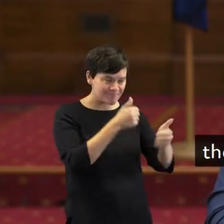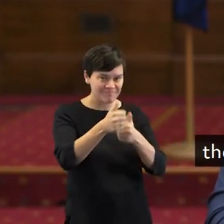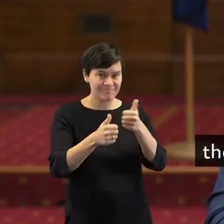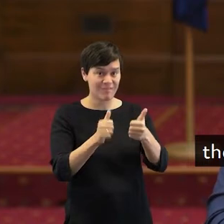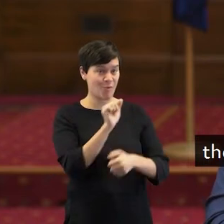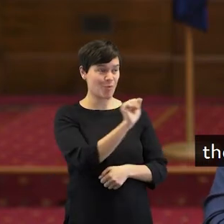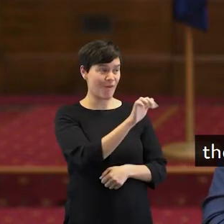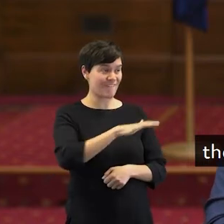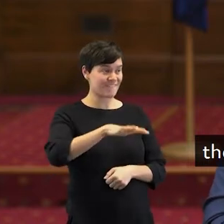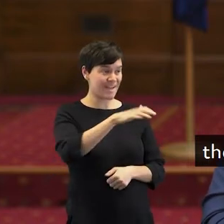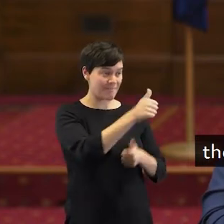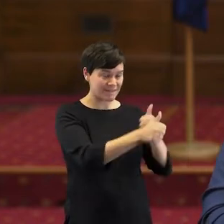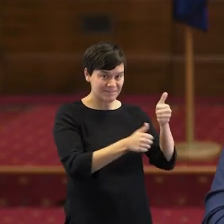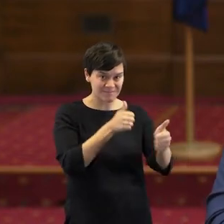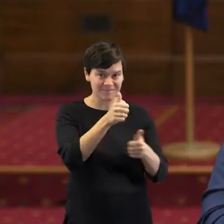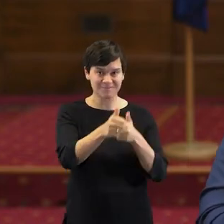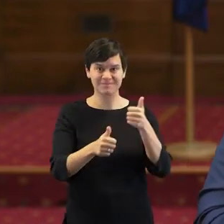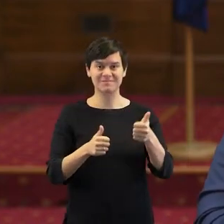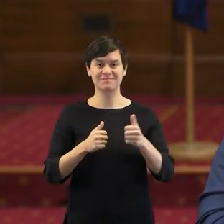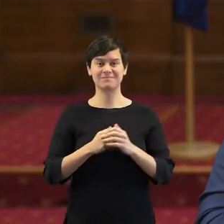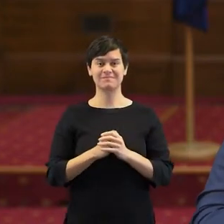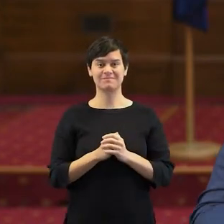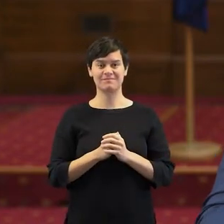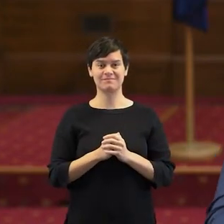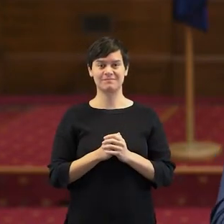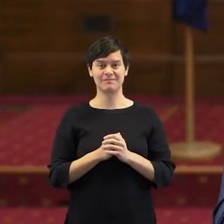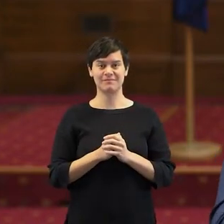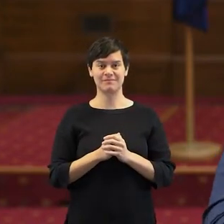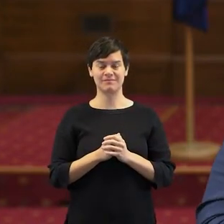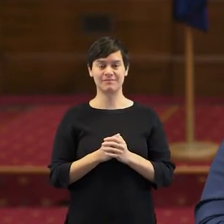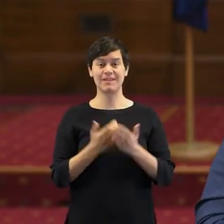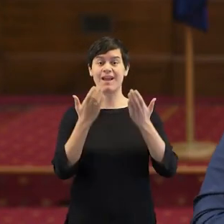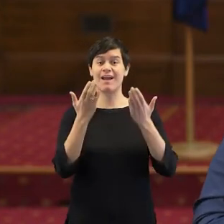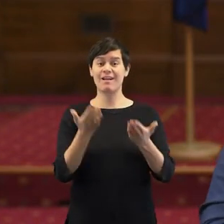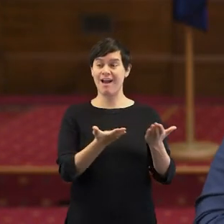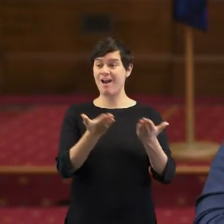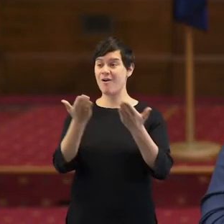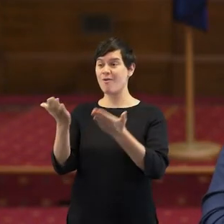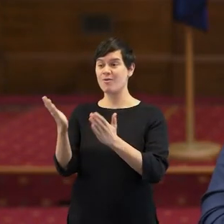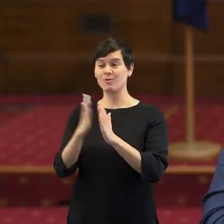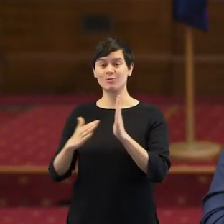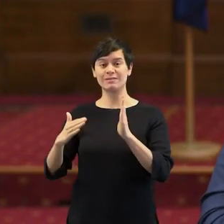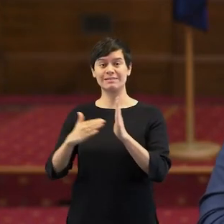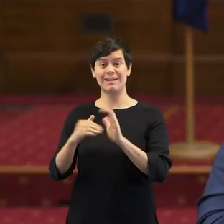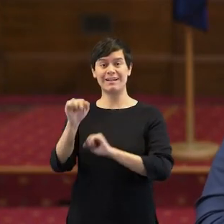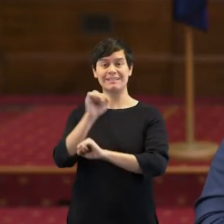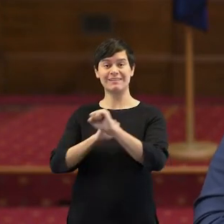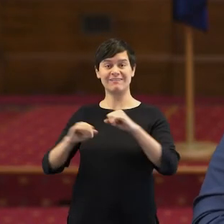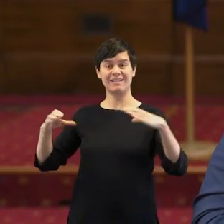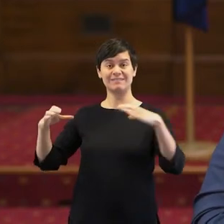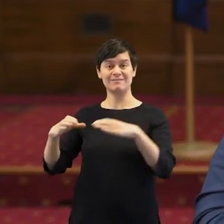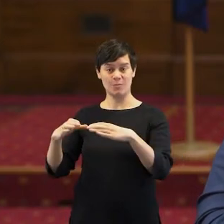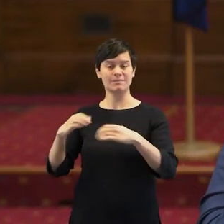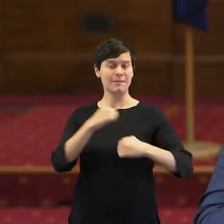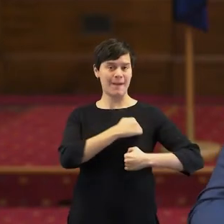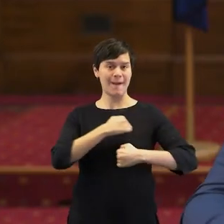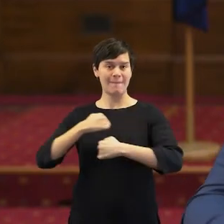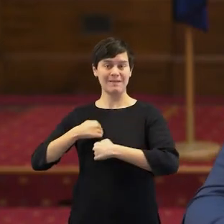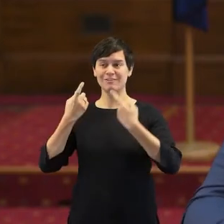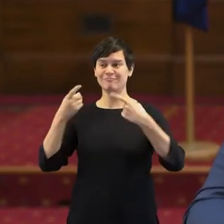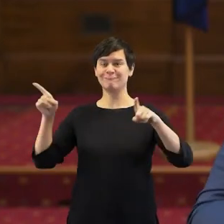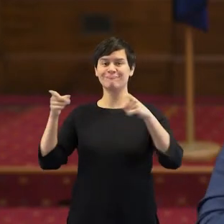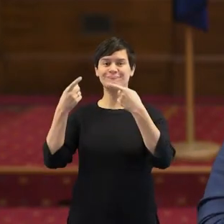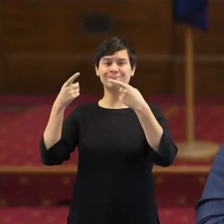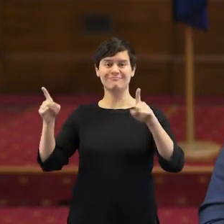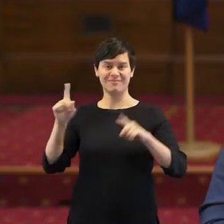o tira ki o koutou whānau. Tēnā, me huri atu tātou ki a Ngāti Tūmatauenga. Nā rātou katoa, hei